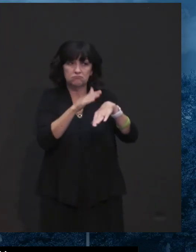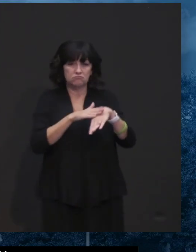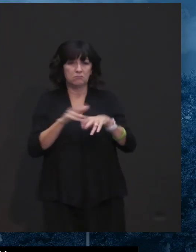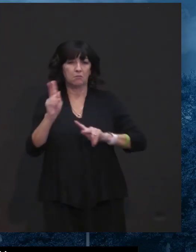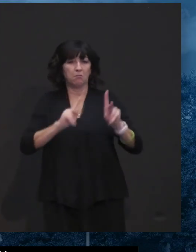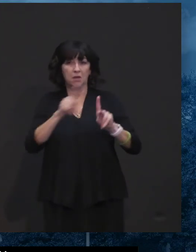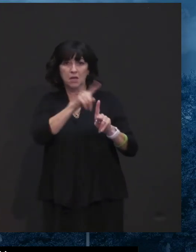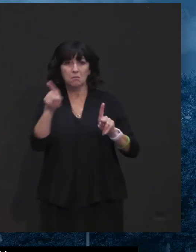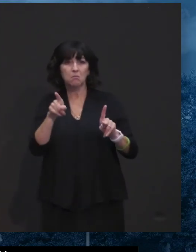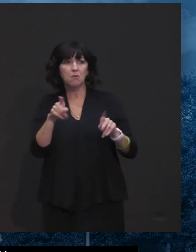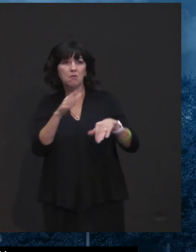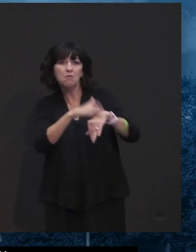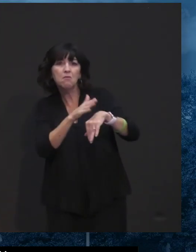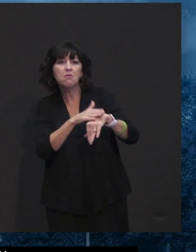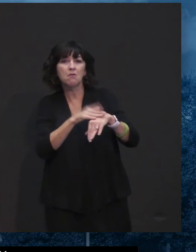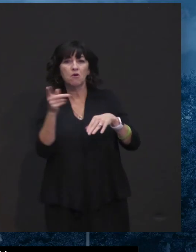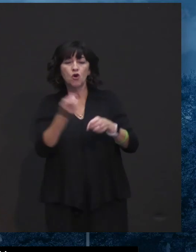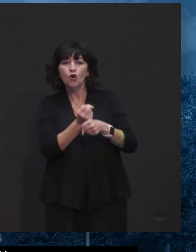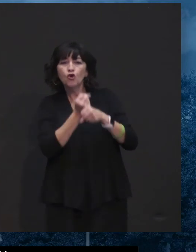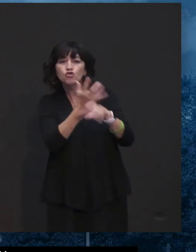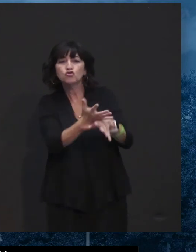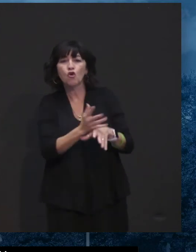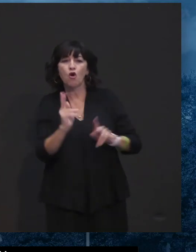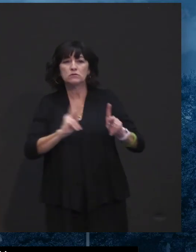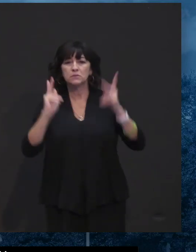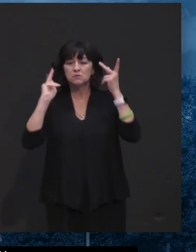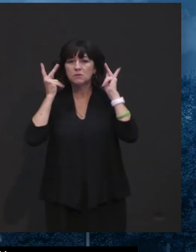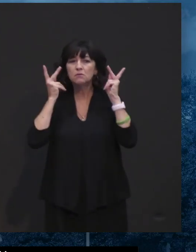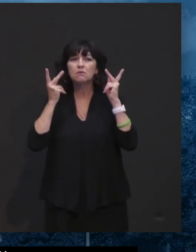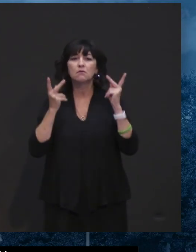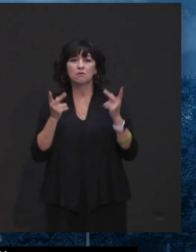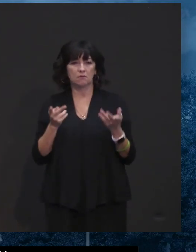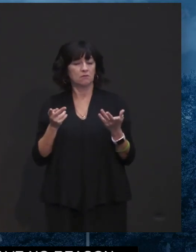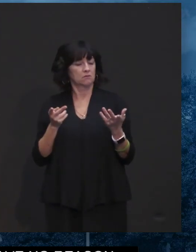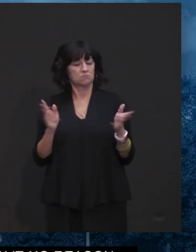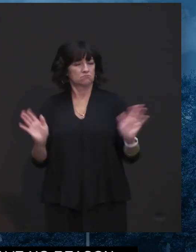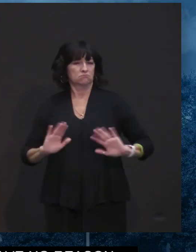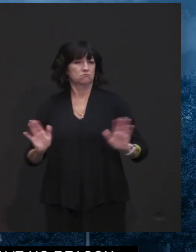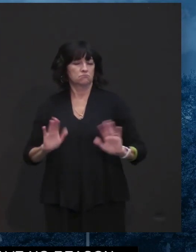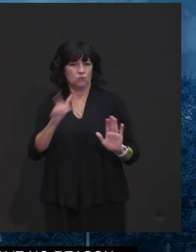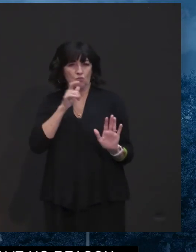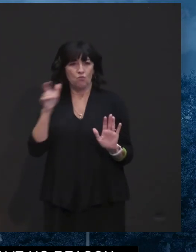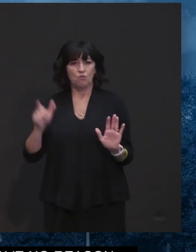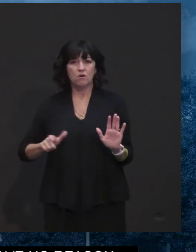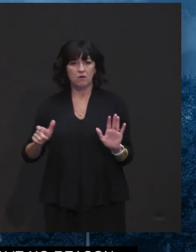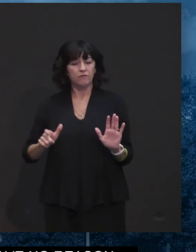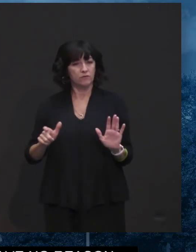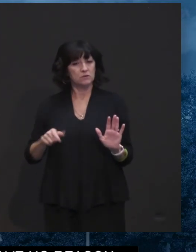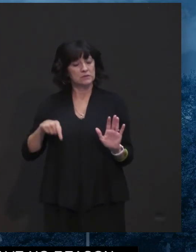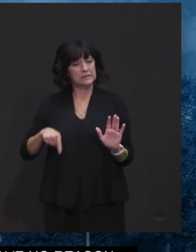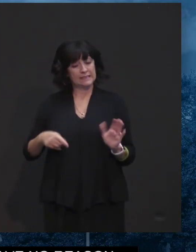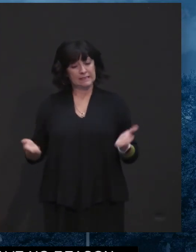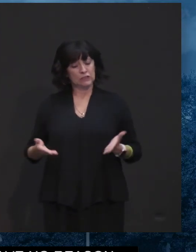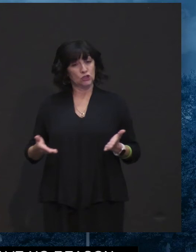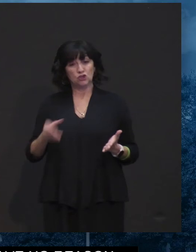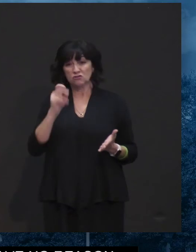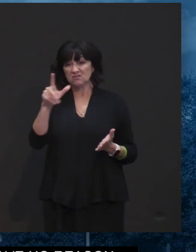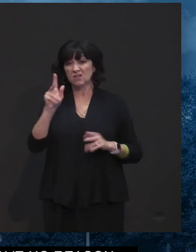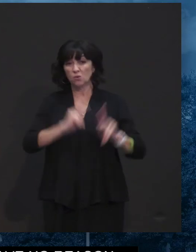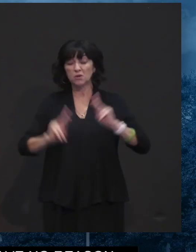because we haven't seen any signs of it. And Delawareans have been safely and peacefully voting.